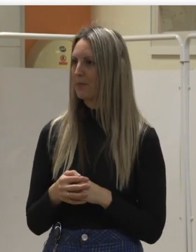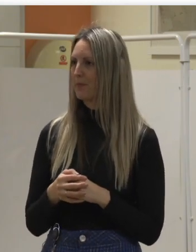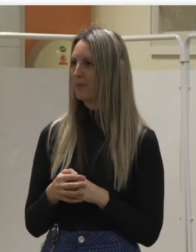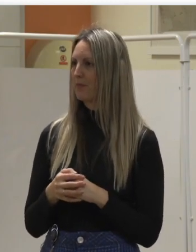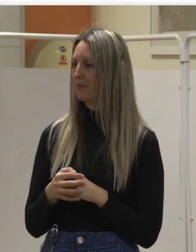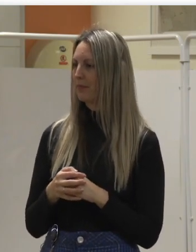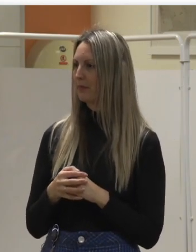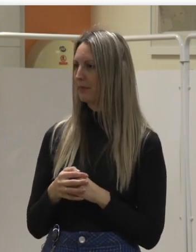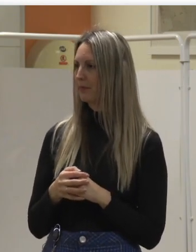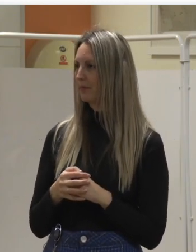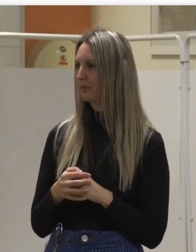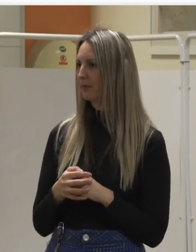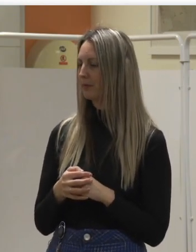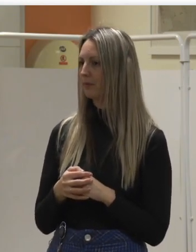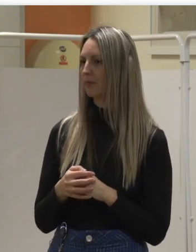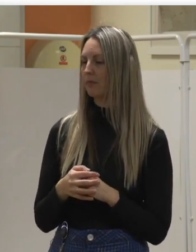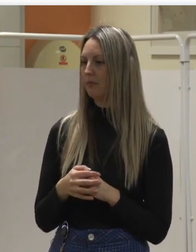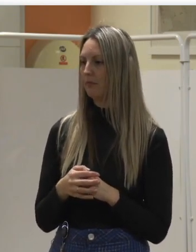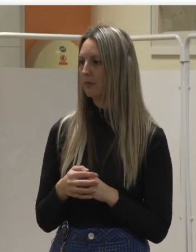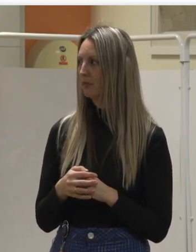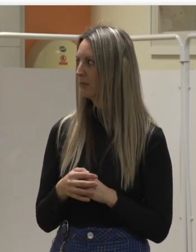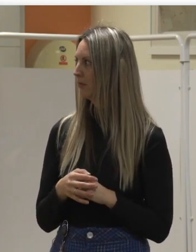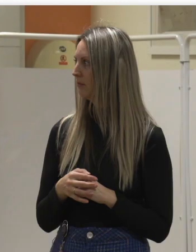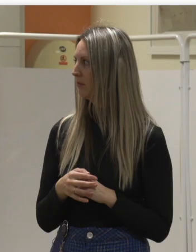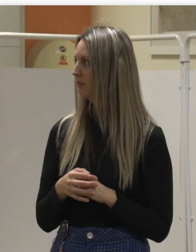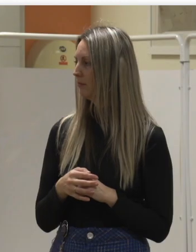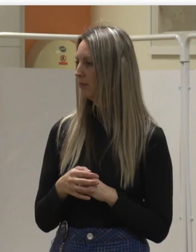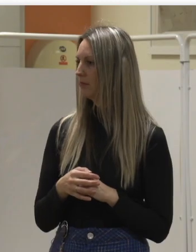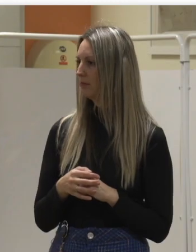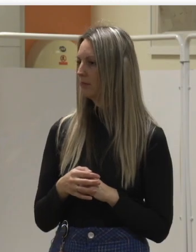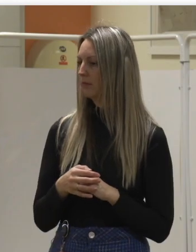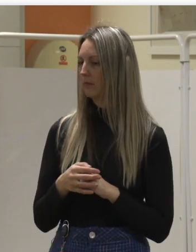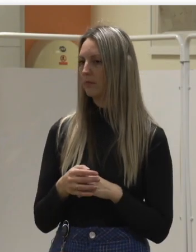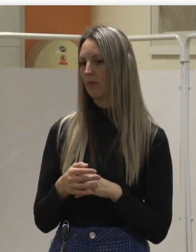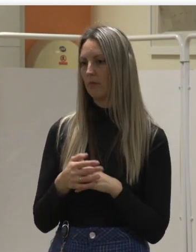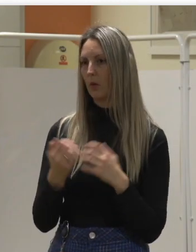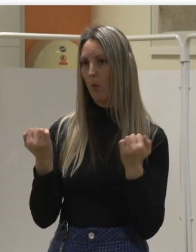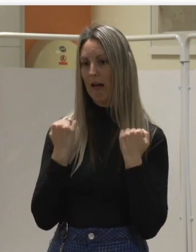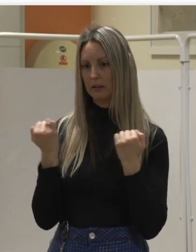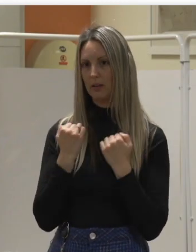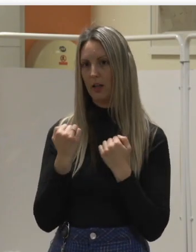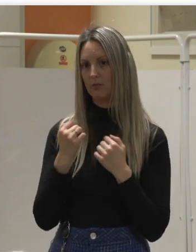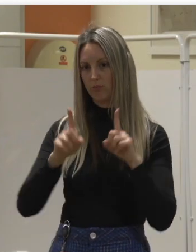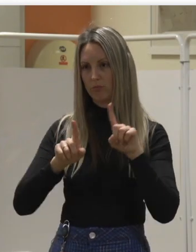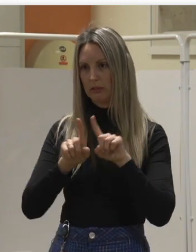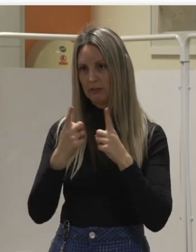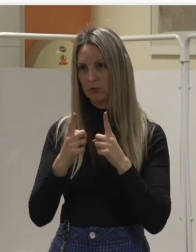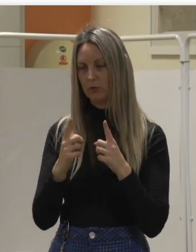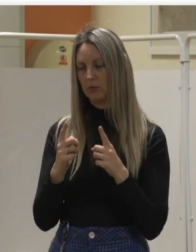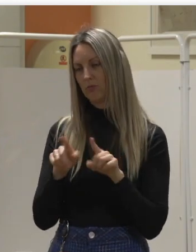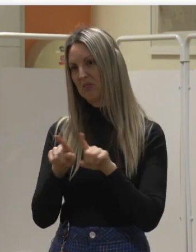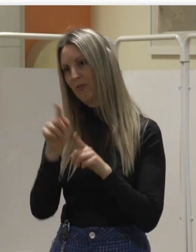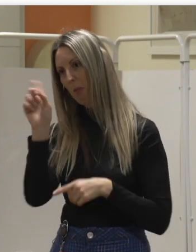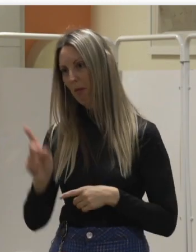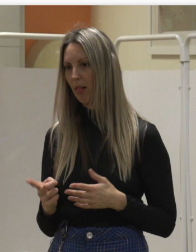like to go to swimming pool. So the idea of exercise is different for different people, and it